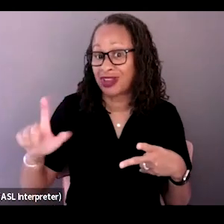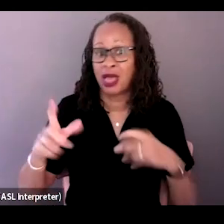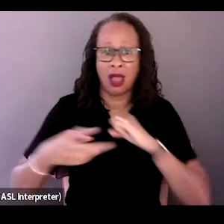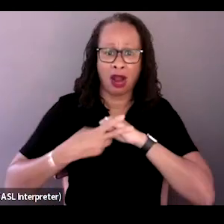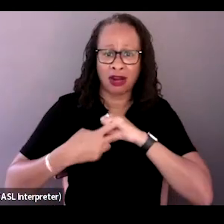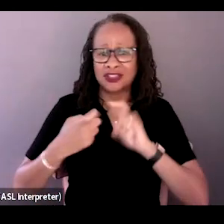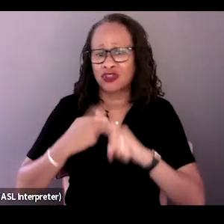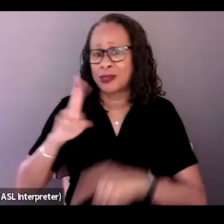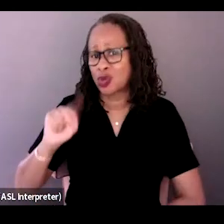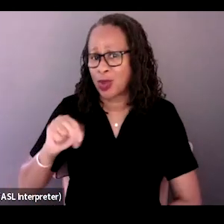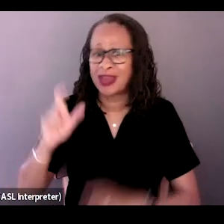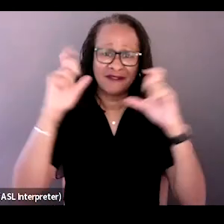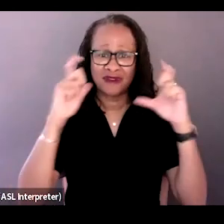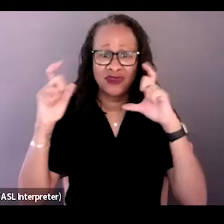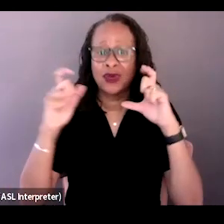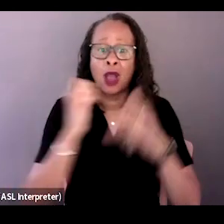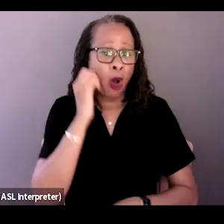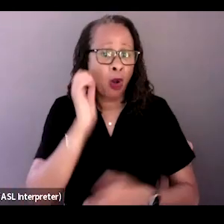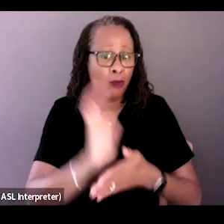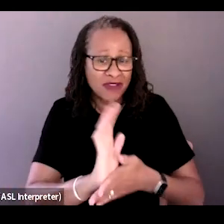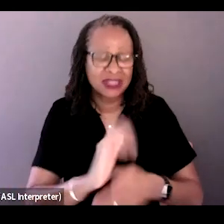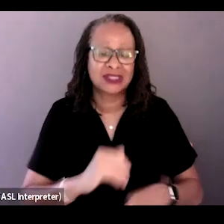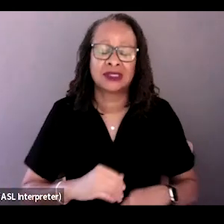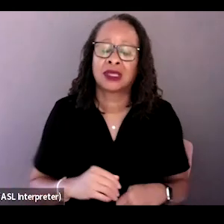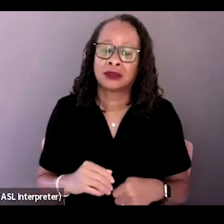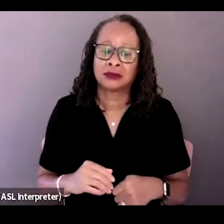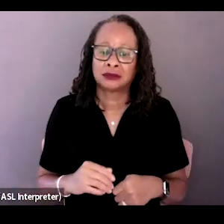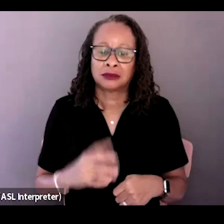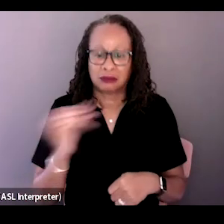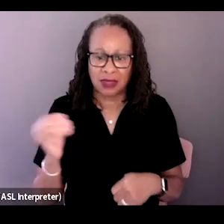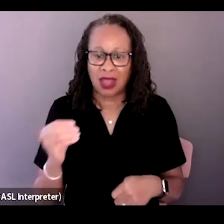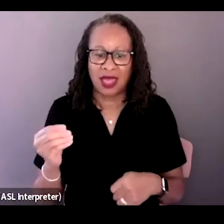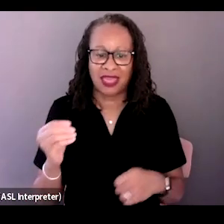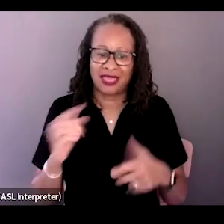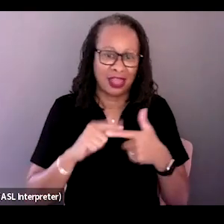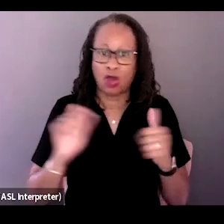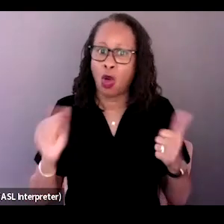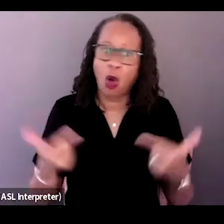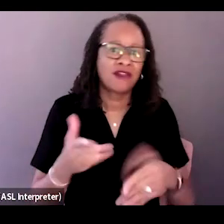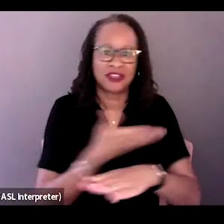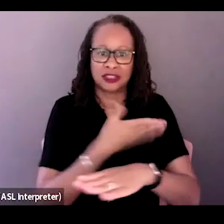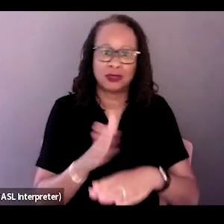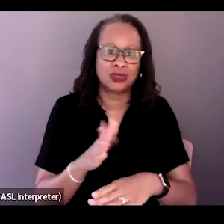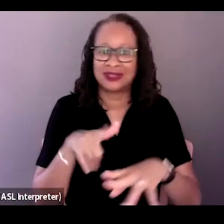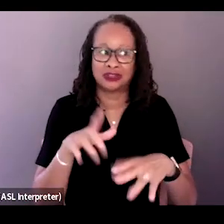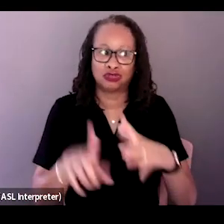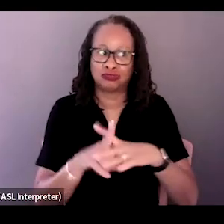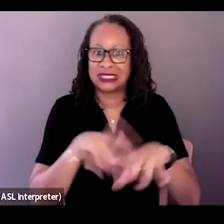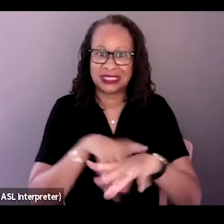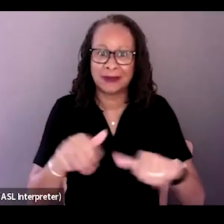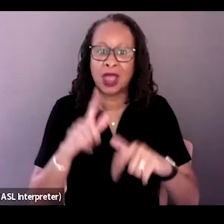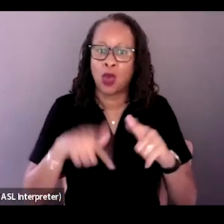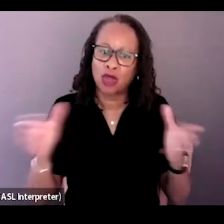UN, photographs, home movies, and then all of this music. What drove the